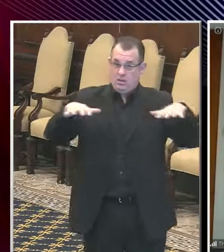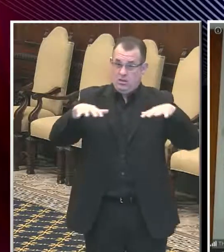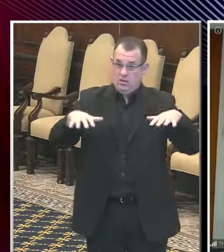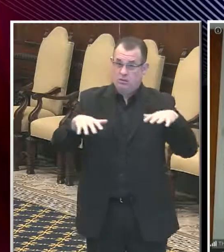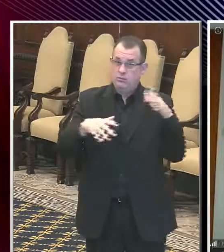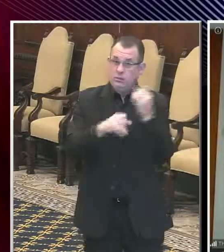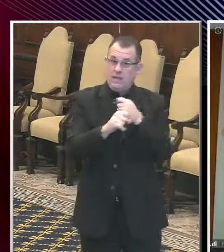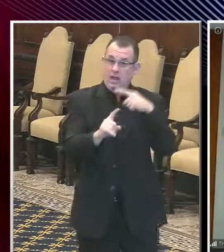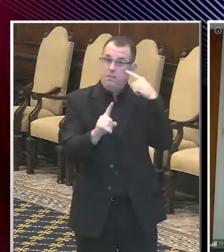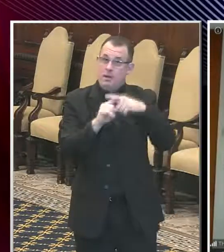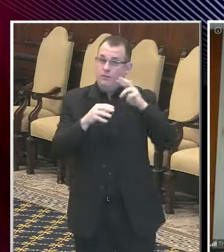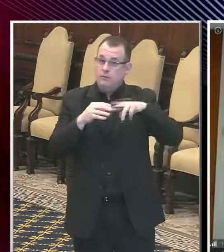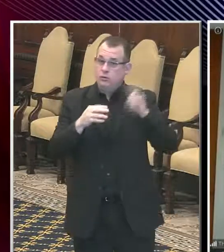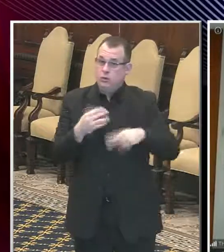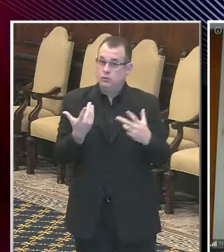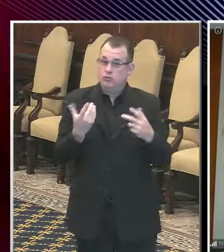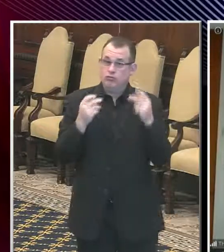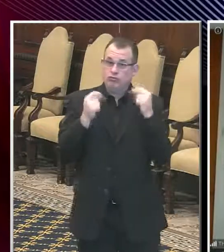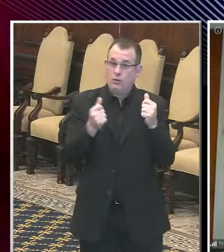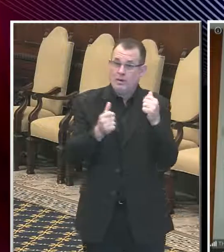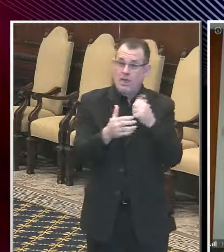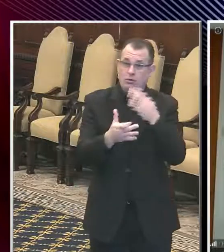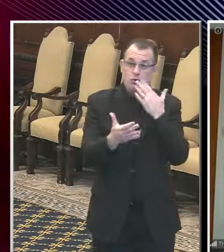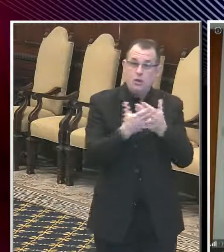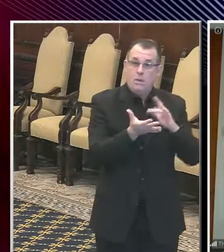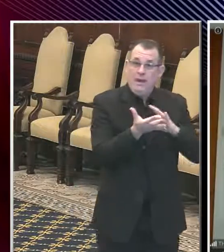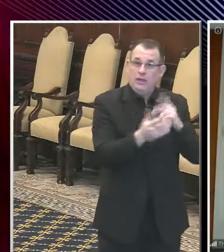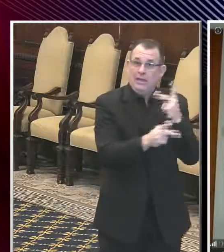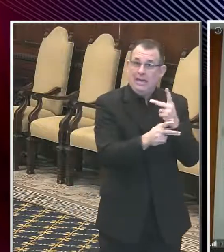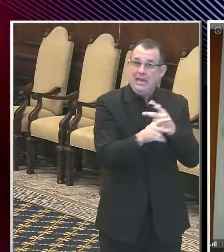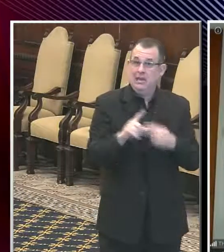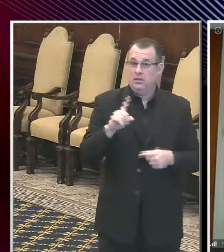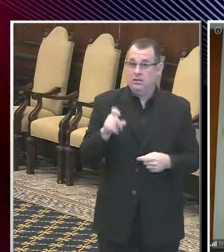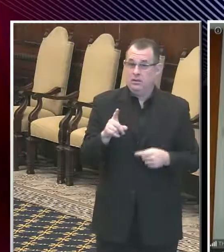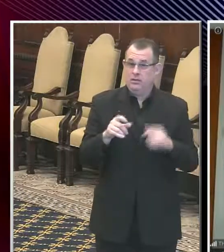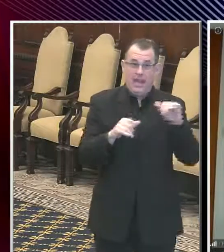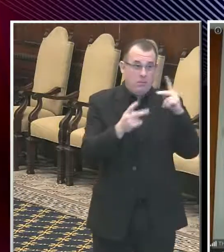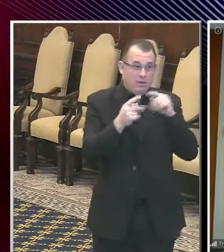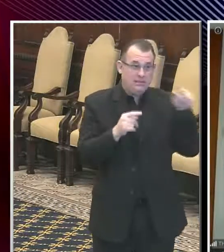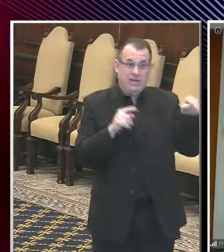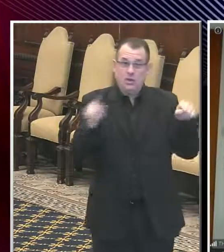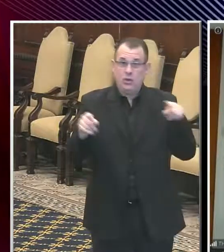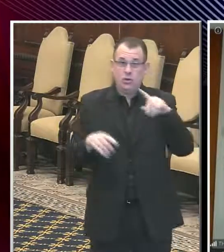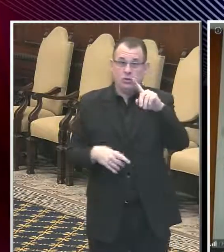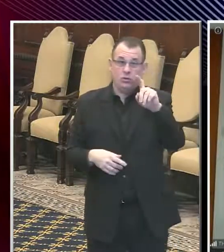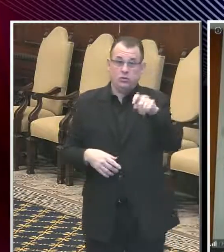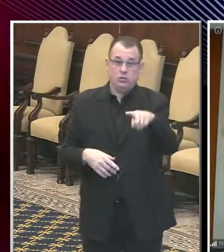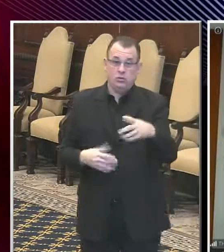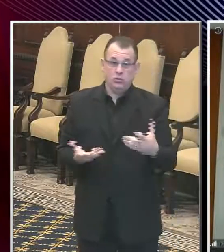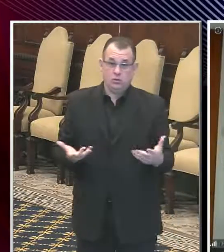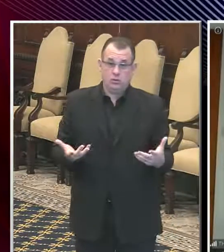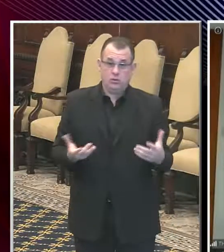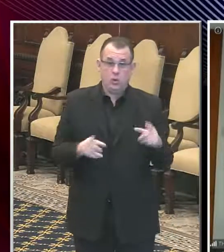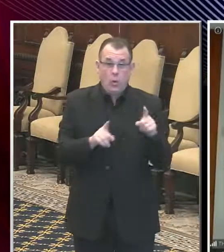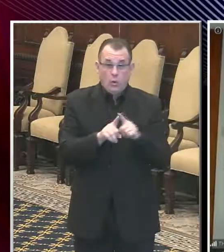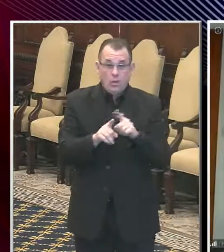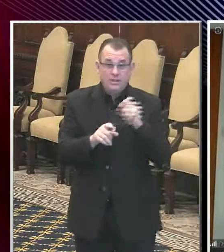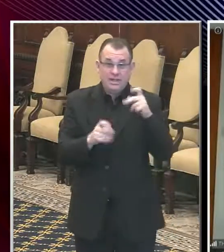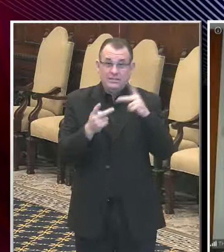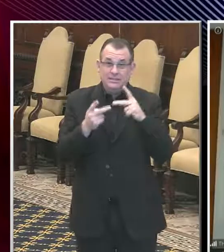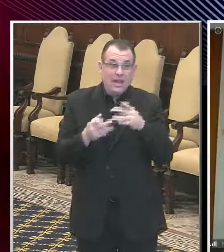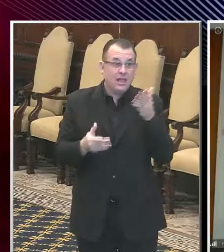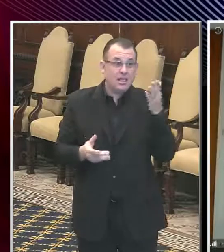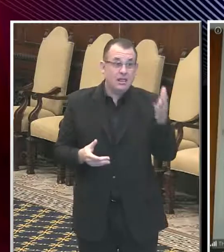need be. And many of these people would be patients since they already have a medical record. There's also, if there's a testing site there, they can often